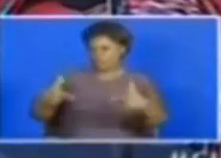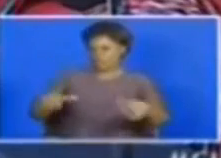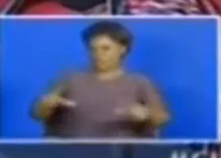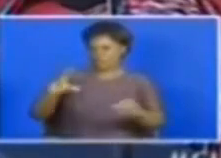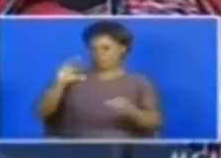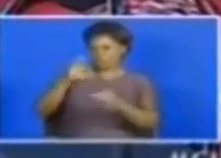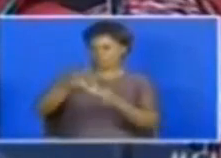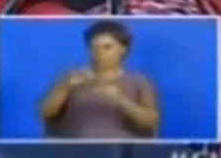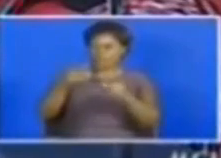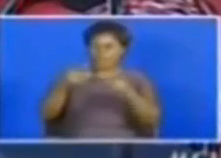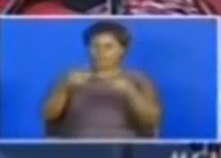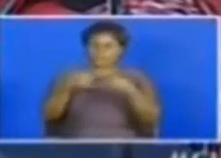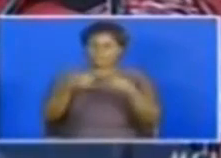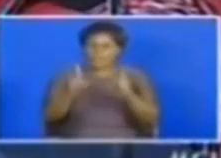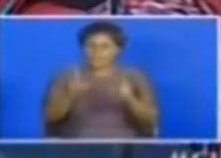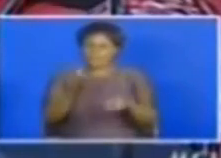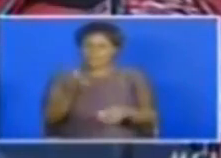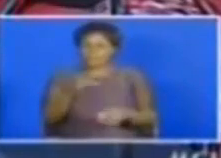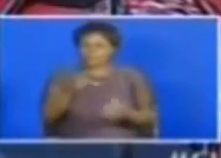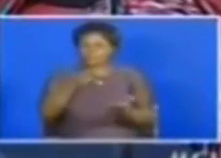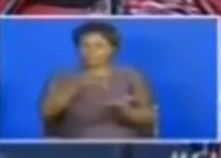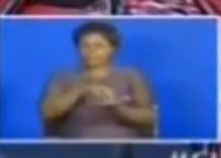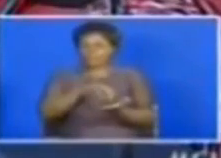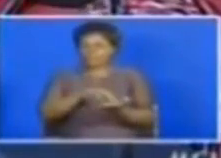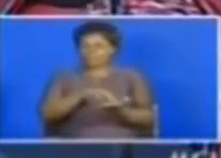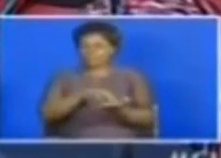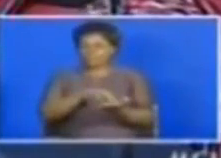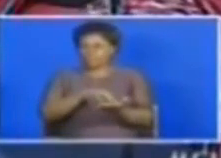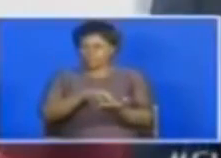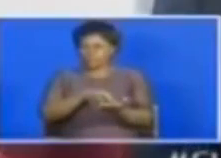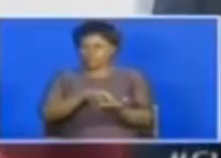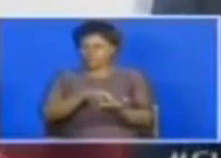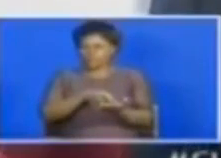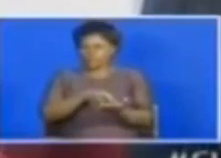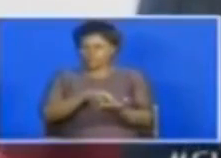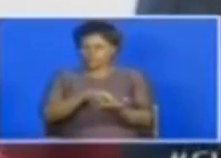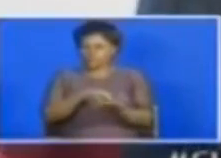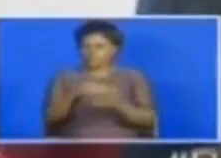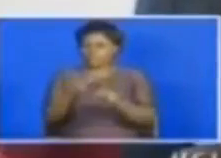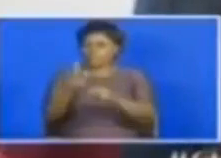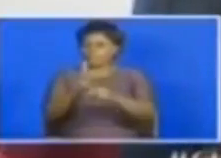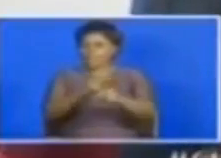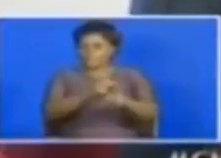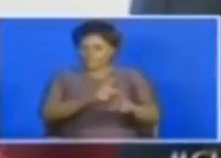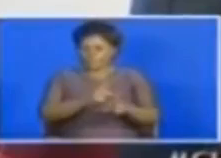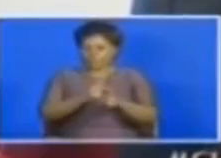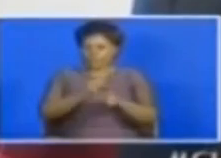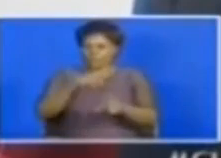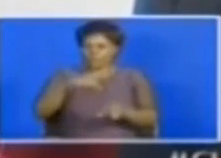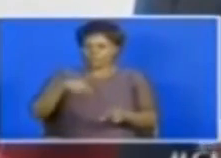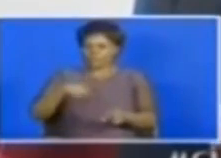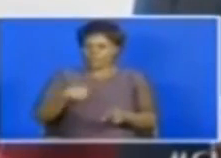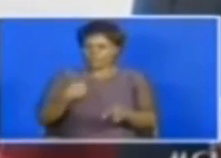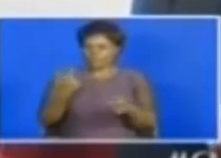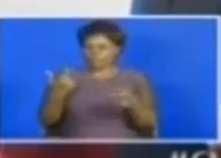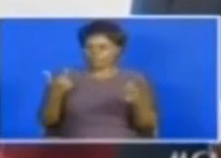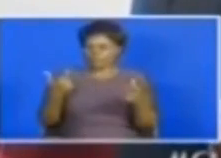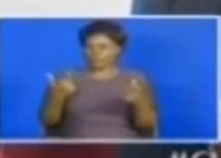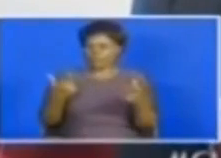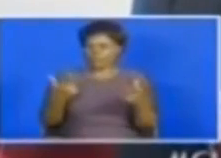vote. But even in that case, out of abundance of caution, we are also